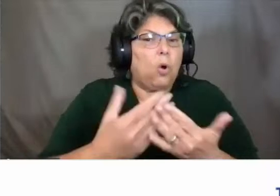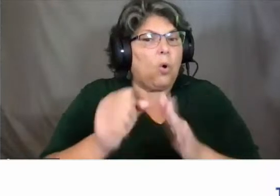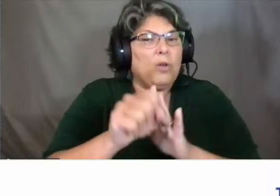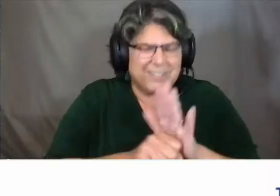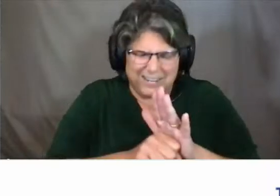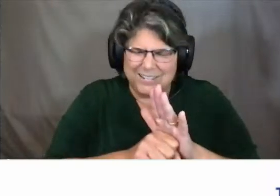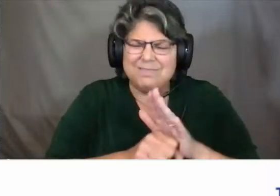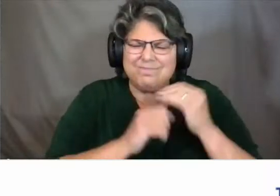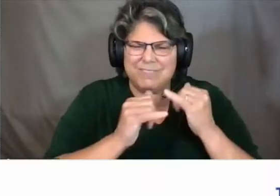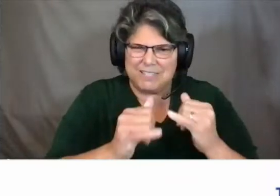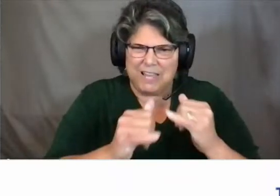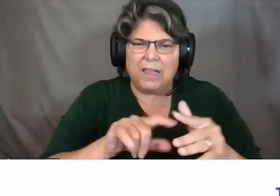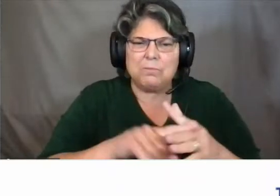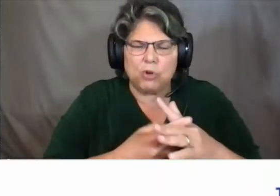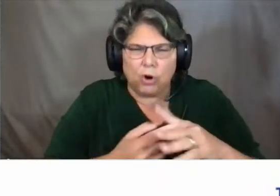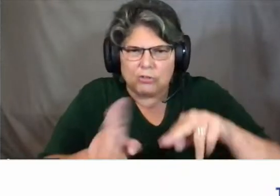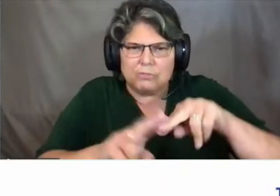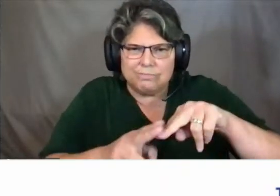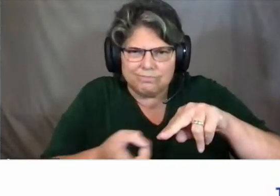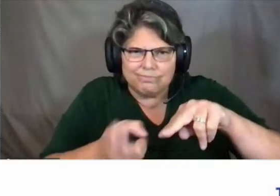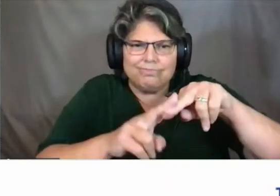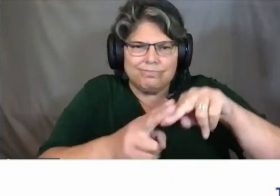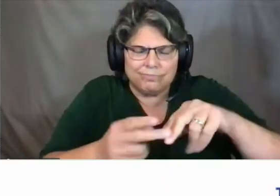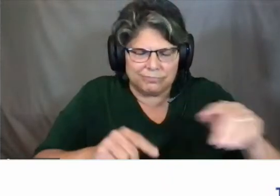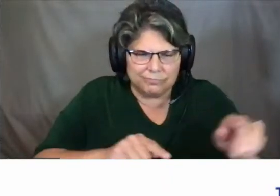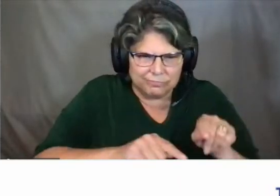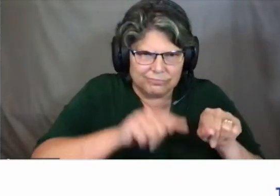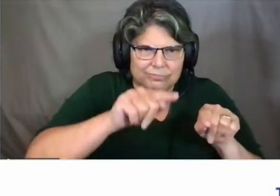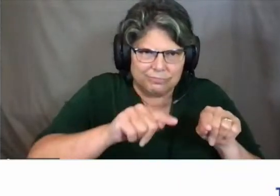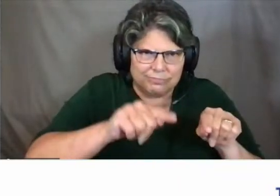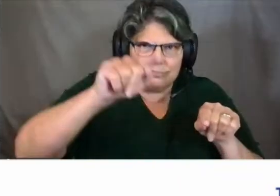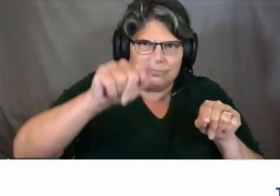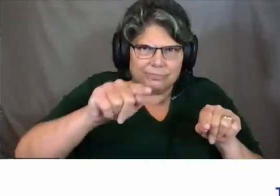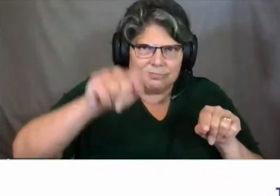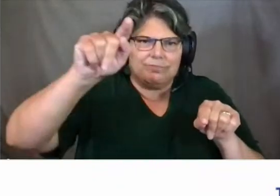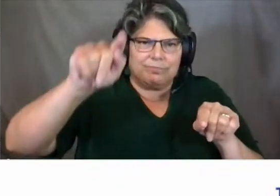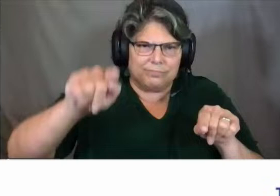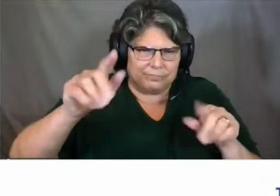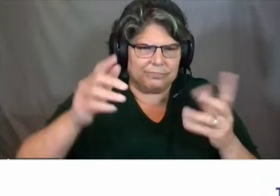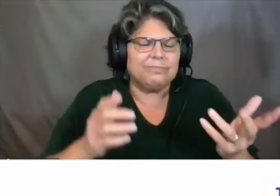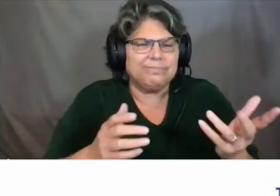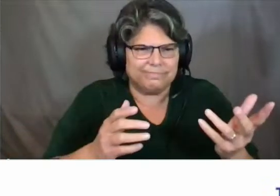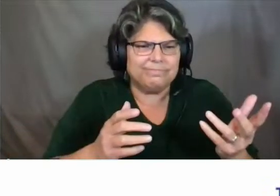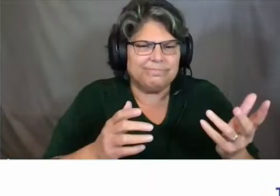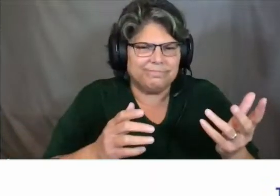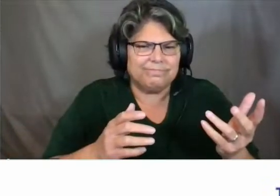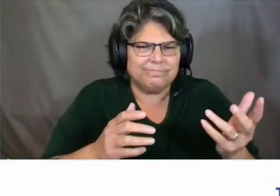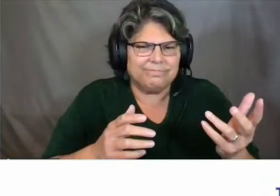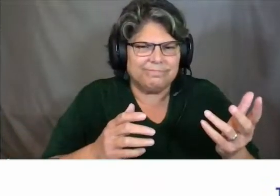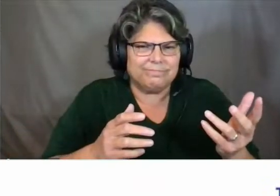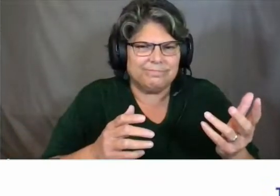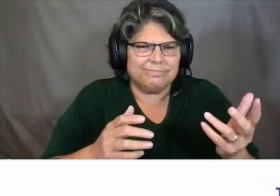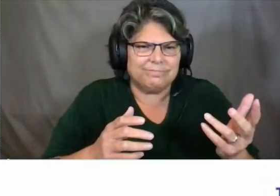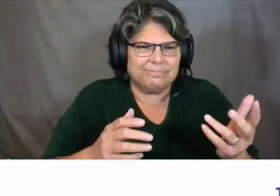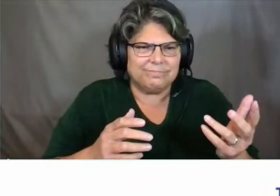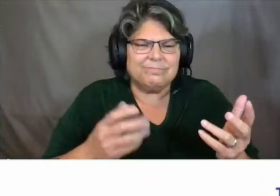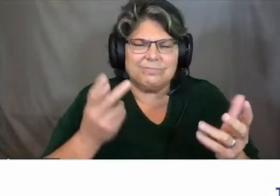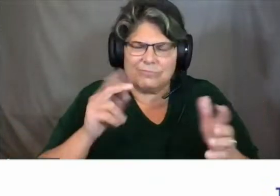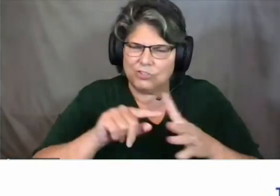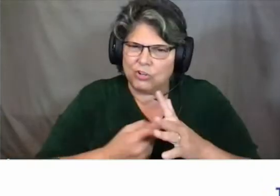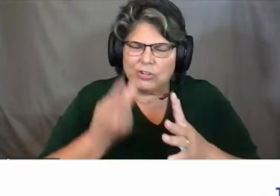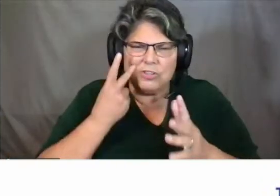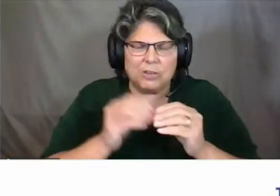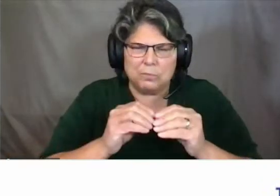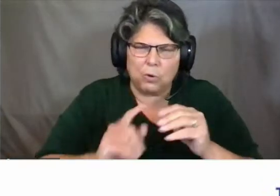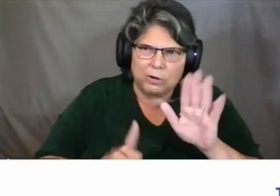starting to increase as well. It looks like we're starting to come up with more of a peak than we saw